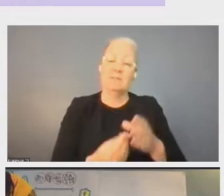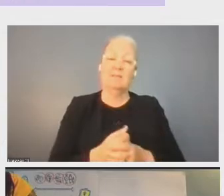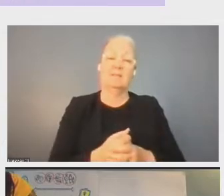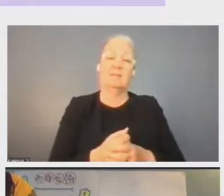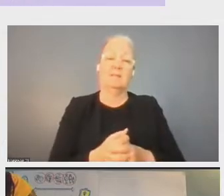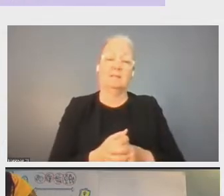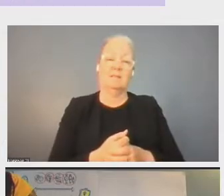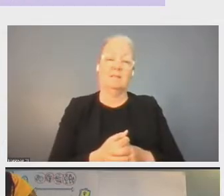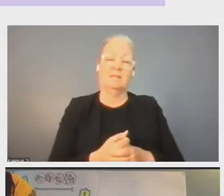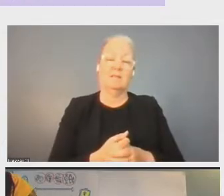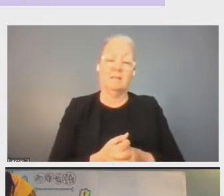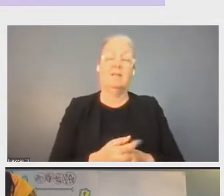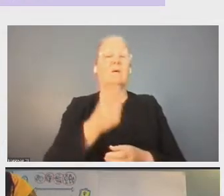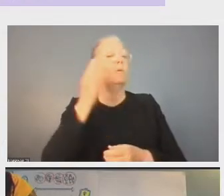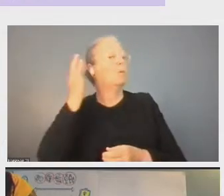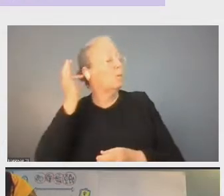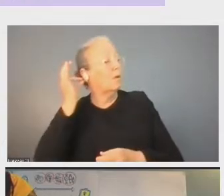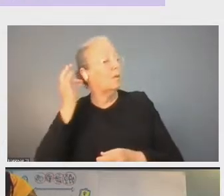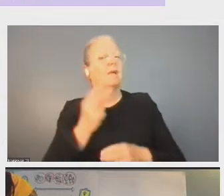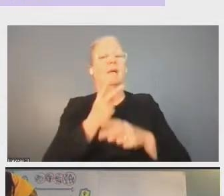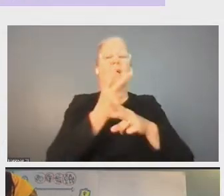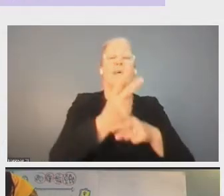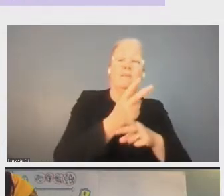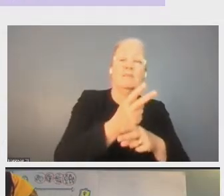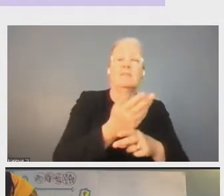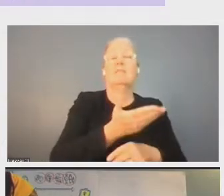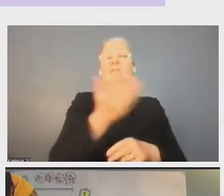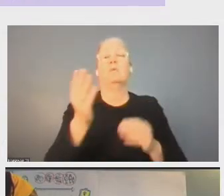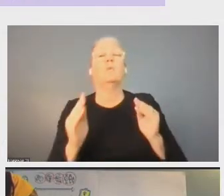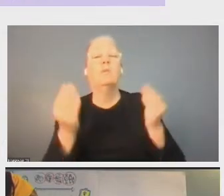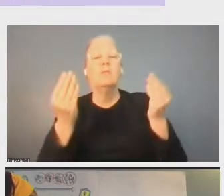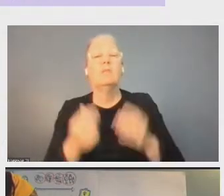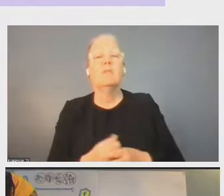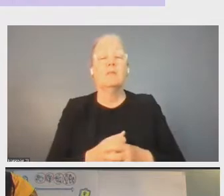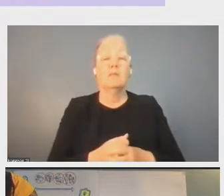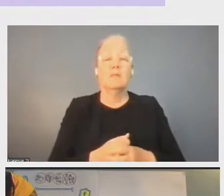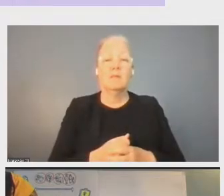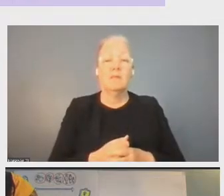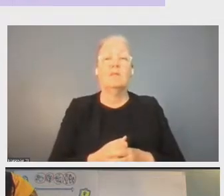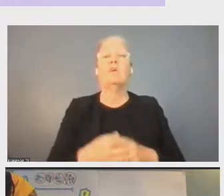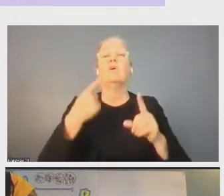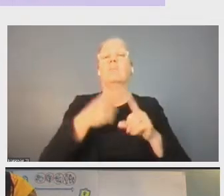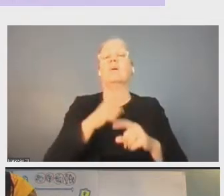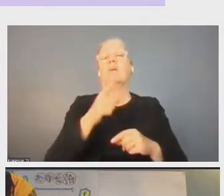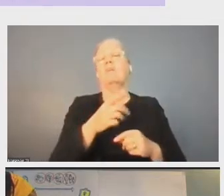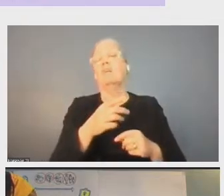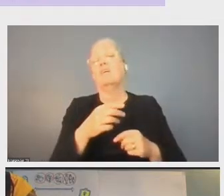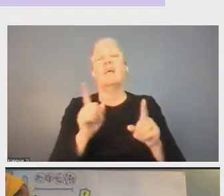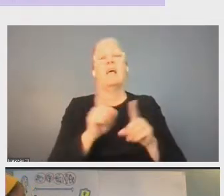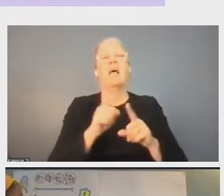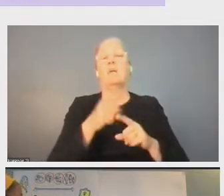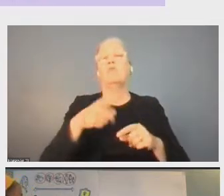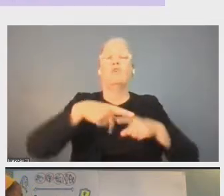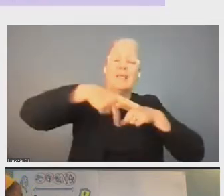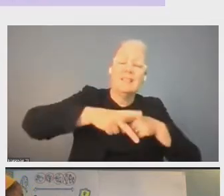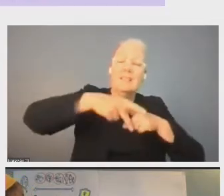for women, girls, and youth, especially in careers such as science, math, engineering,